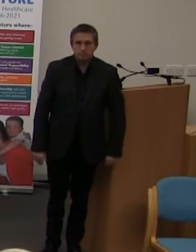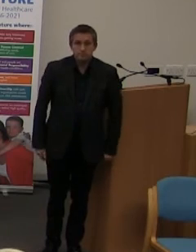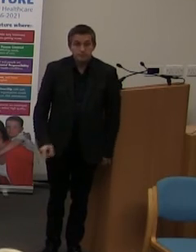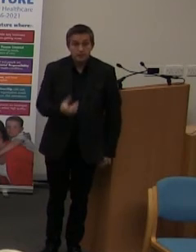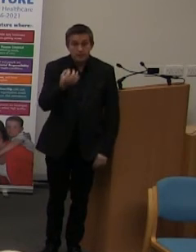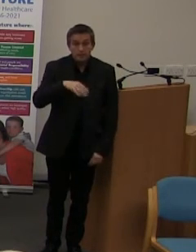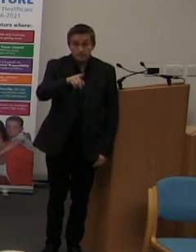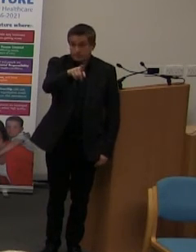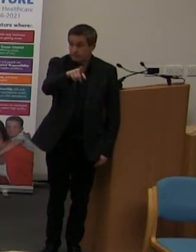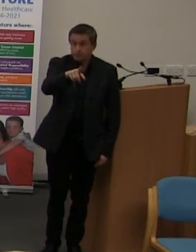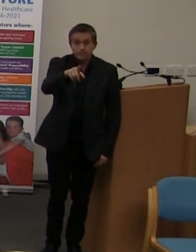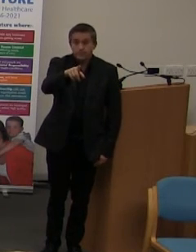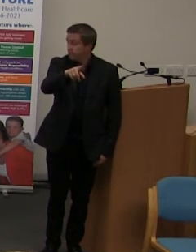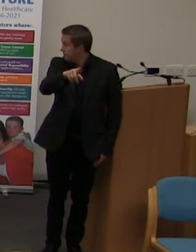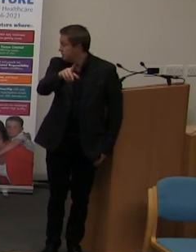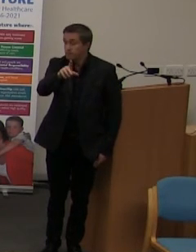Thank you.